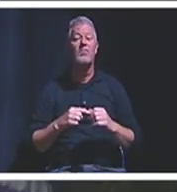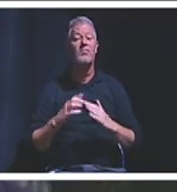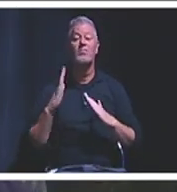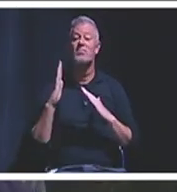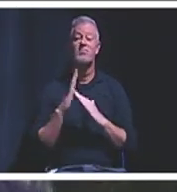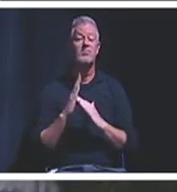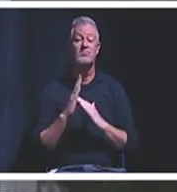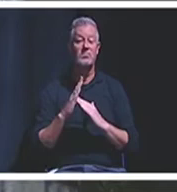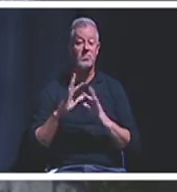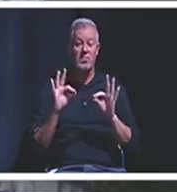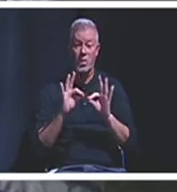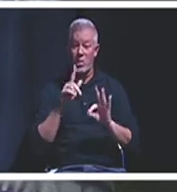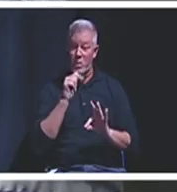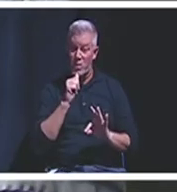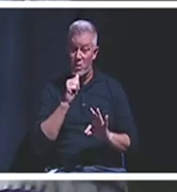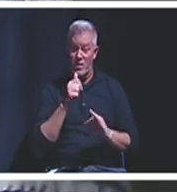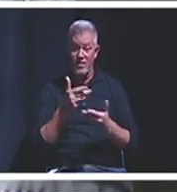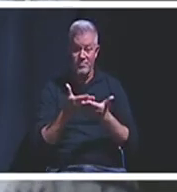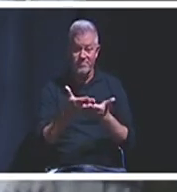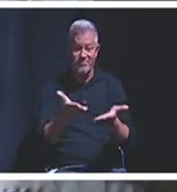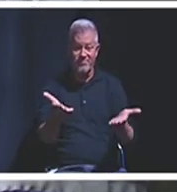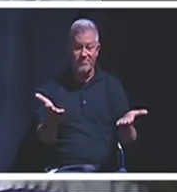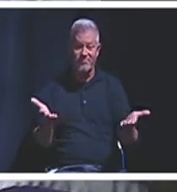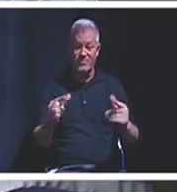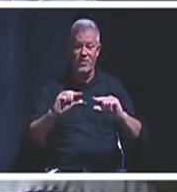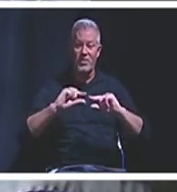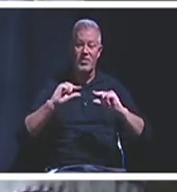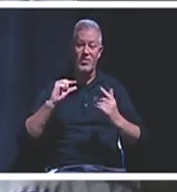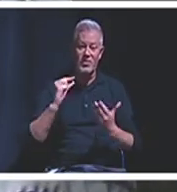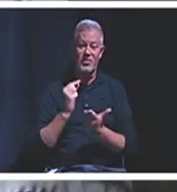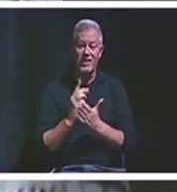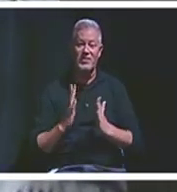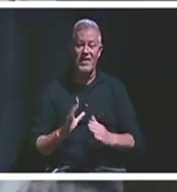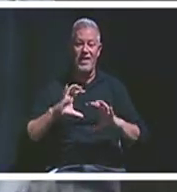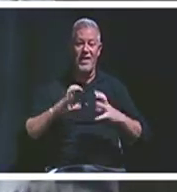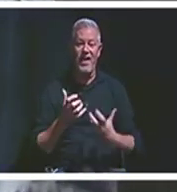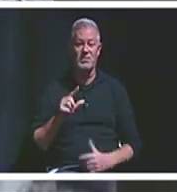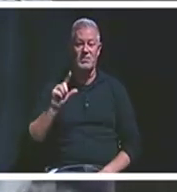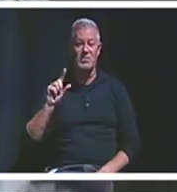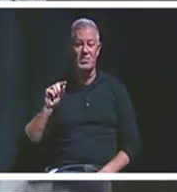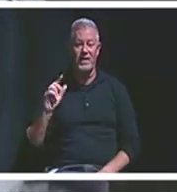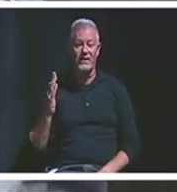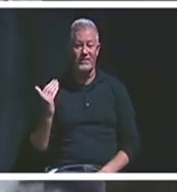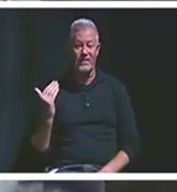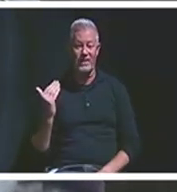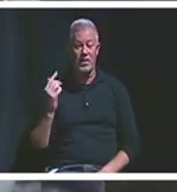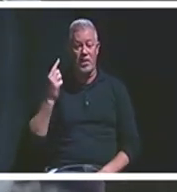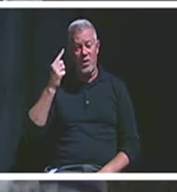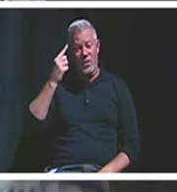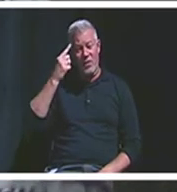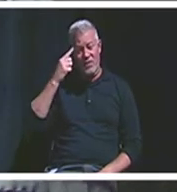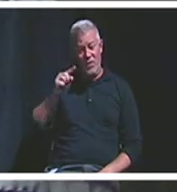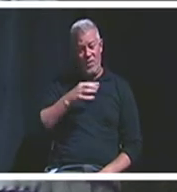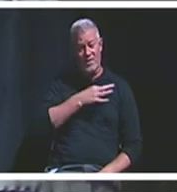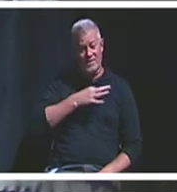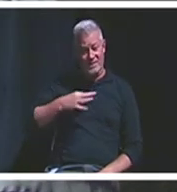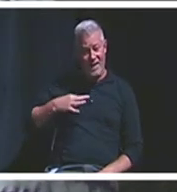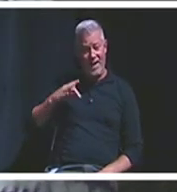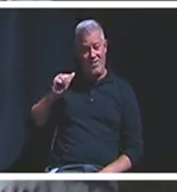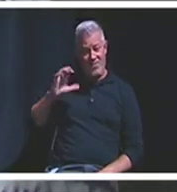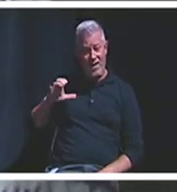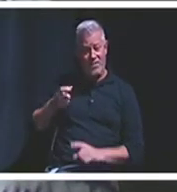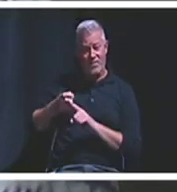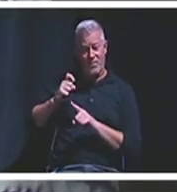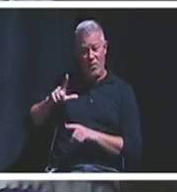of all, graduates of the class of 2015, on behalf of the faculty and staff of the Law